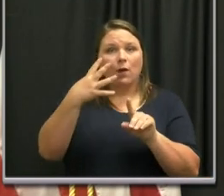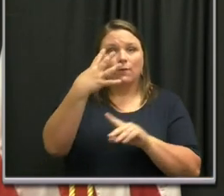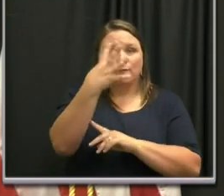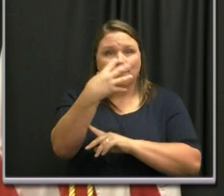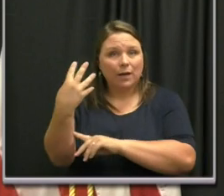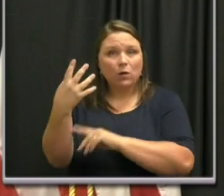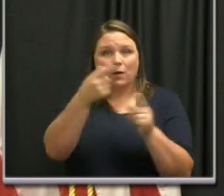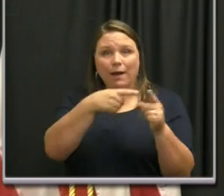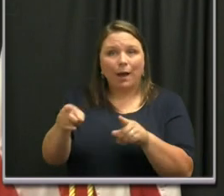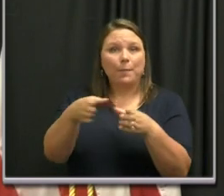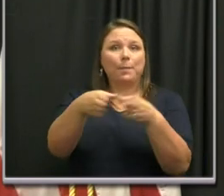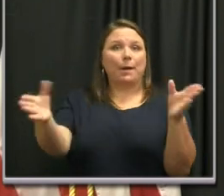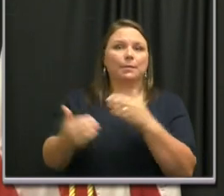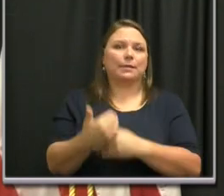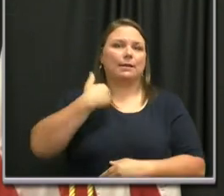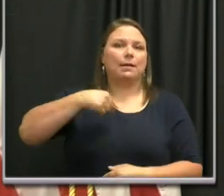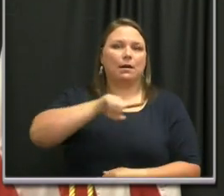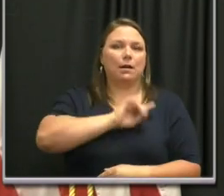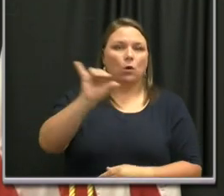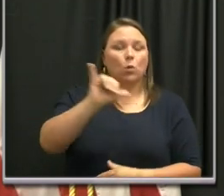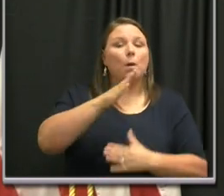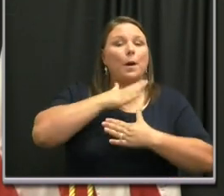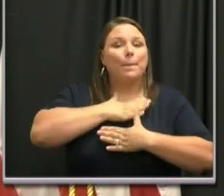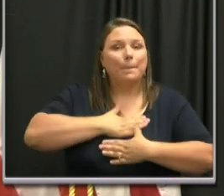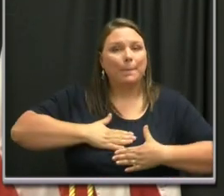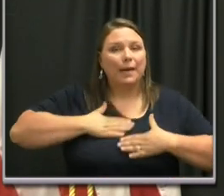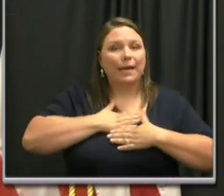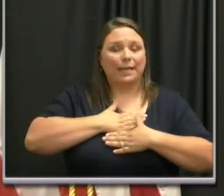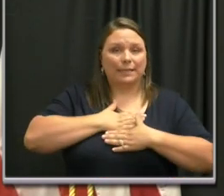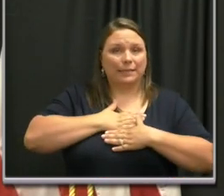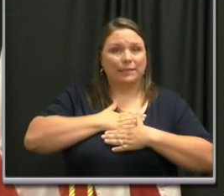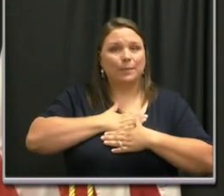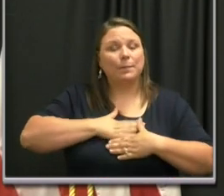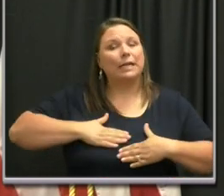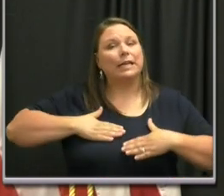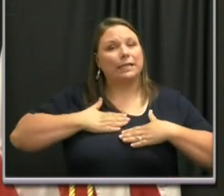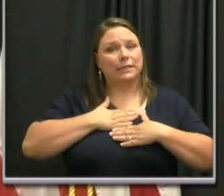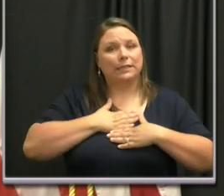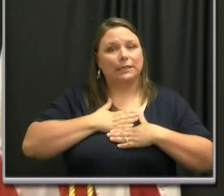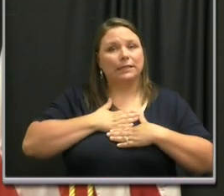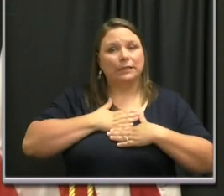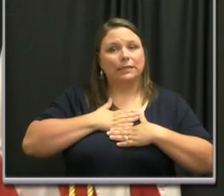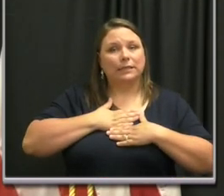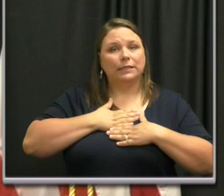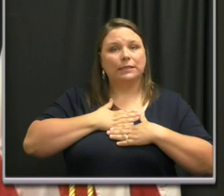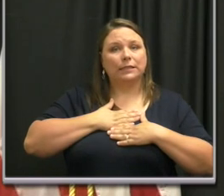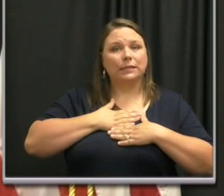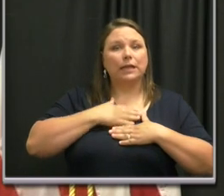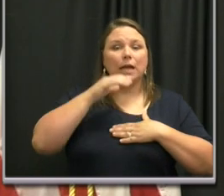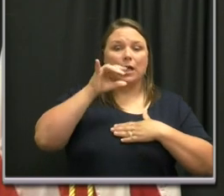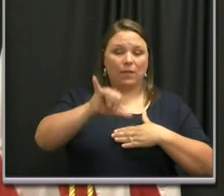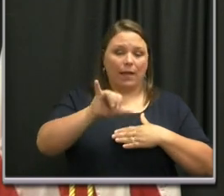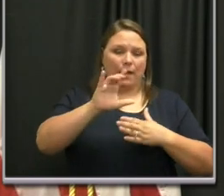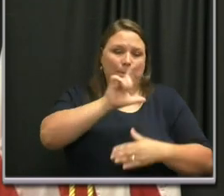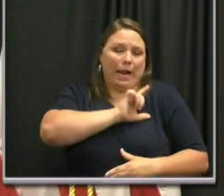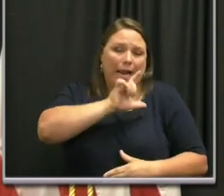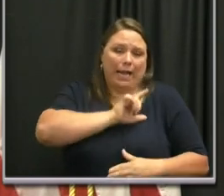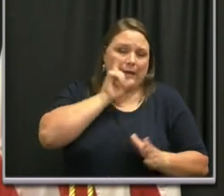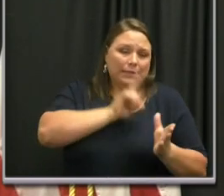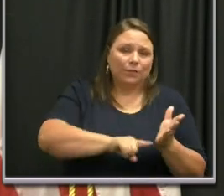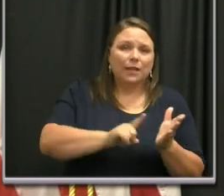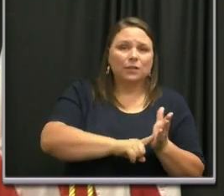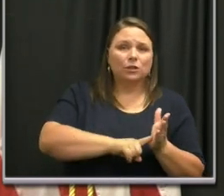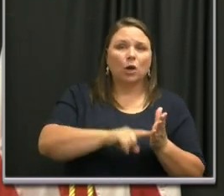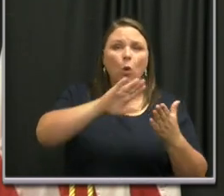videos that the public has sent to us. So please, please, policing is a community effort. This police